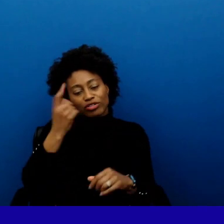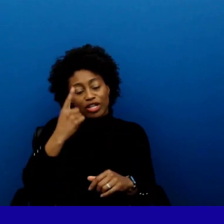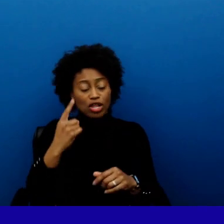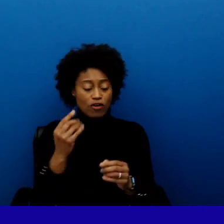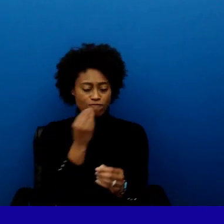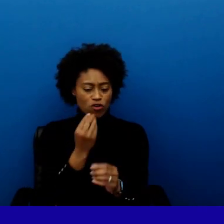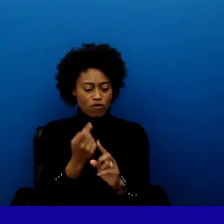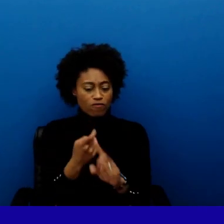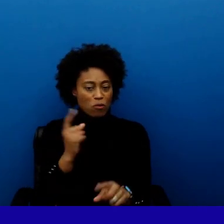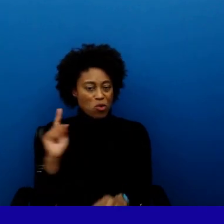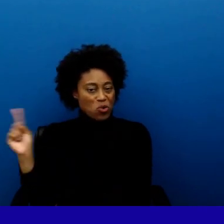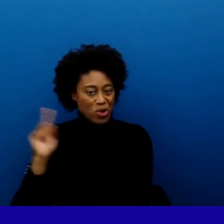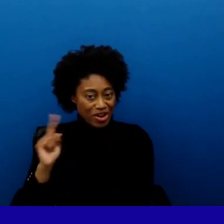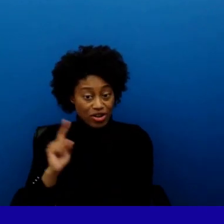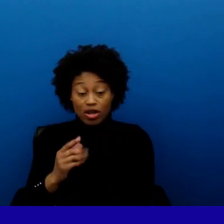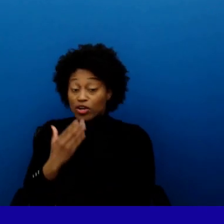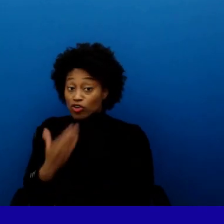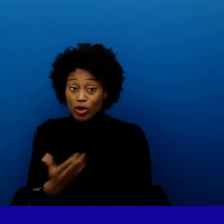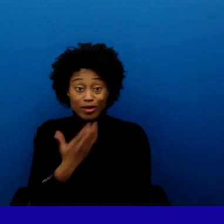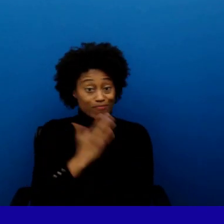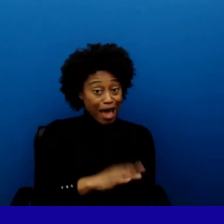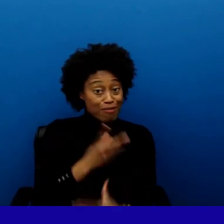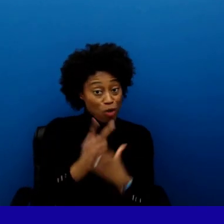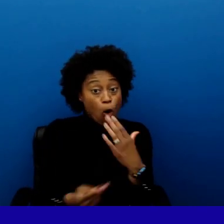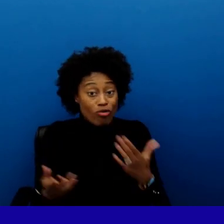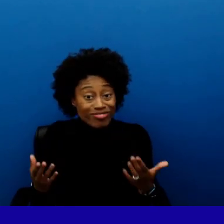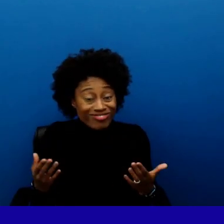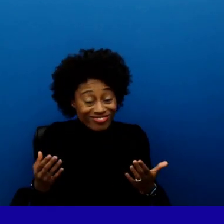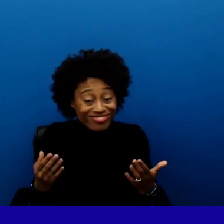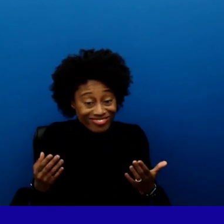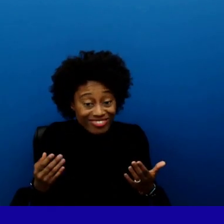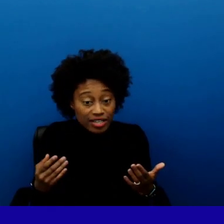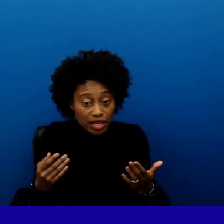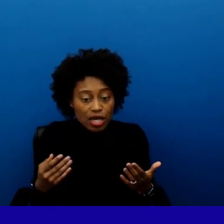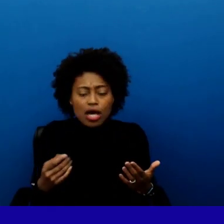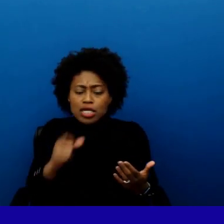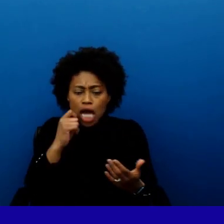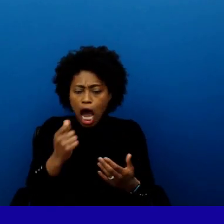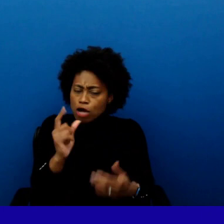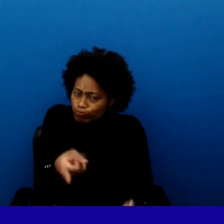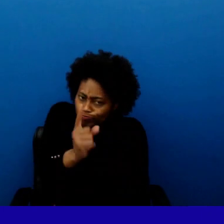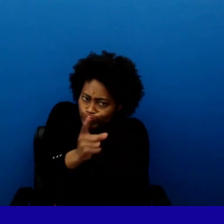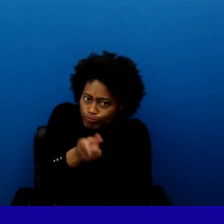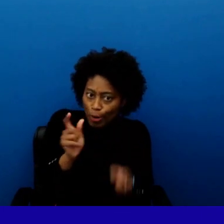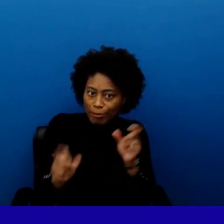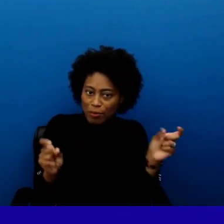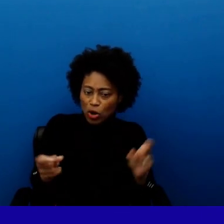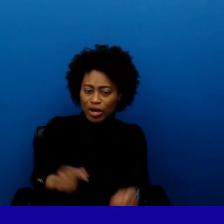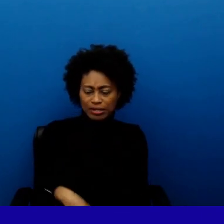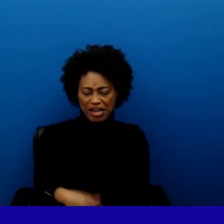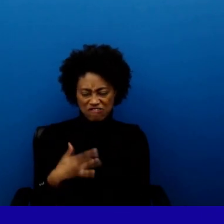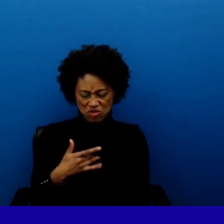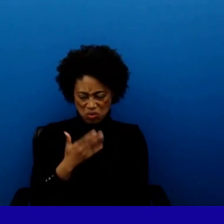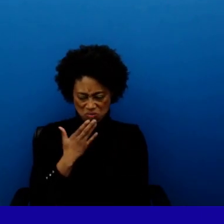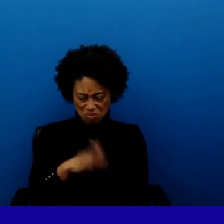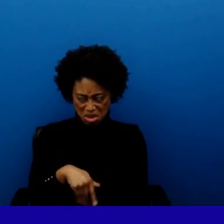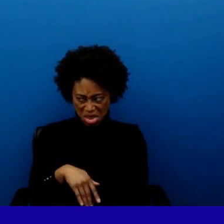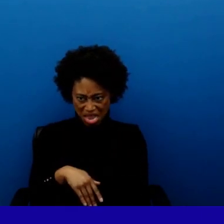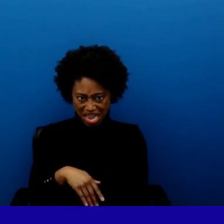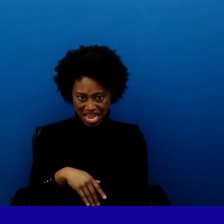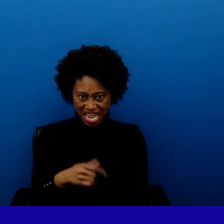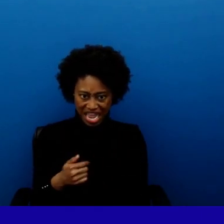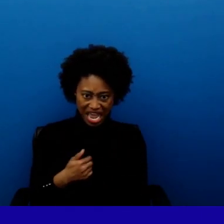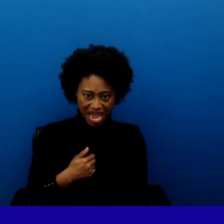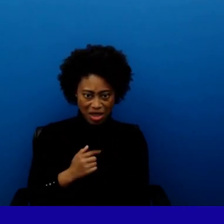for a lot of reasons that we understand where our food comes from, the good and the bad. And it's not to like shame people into like,